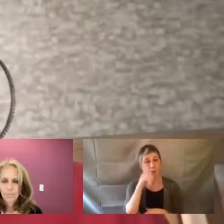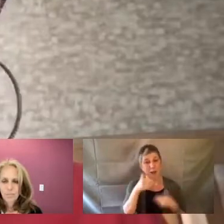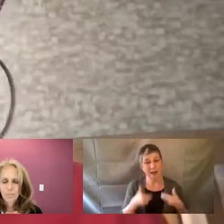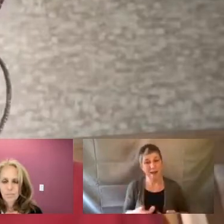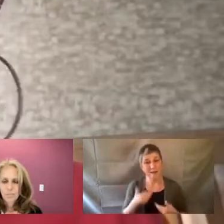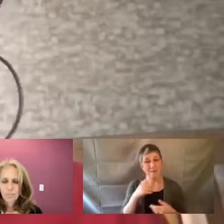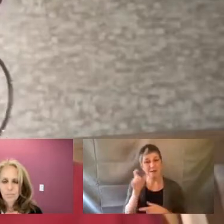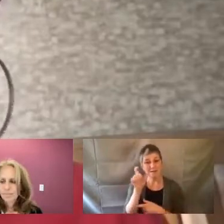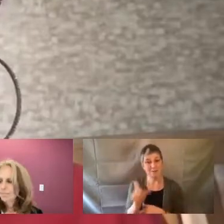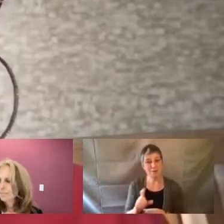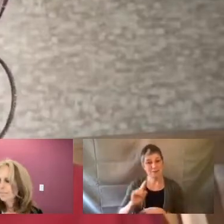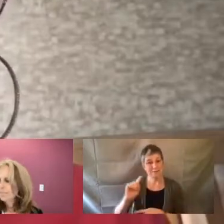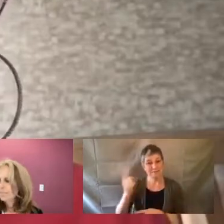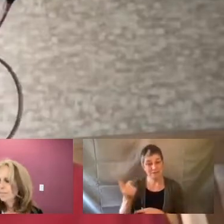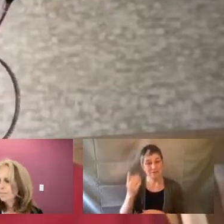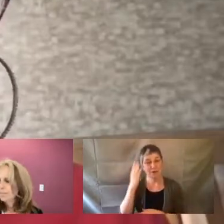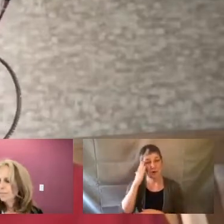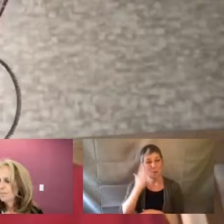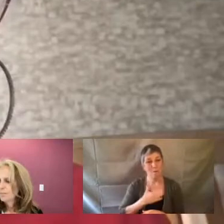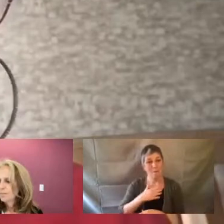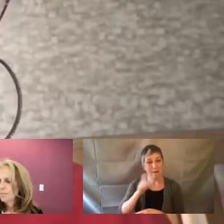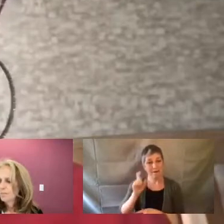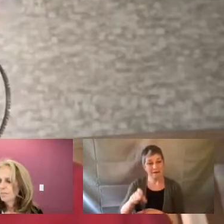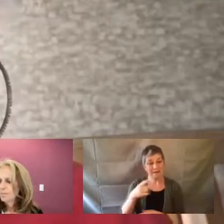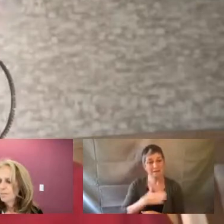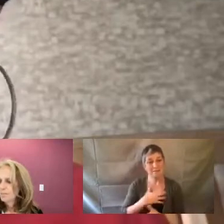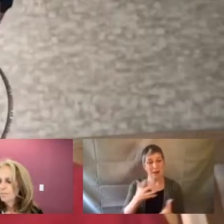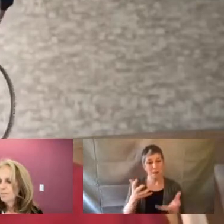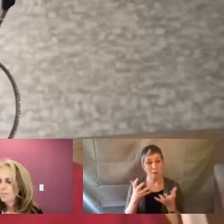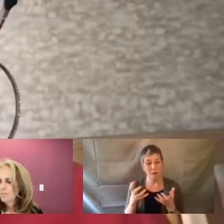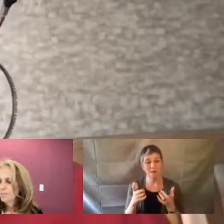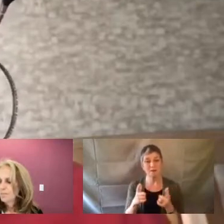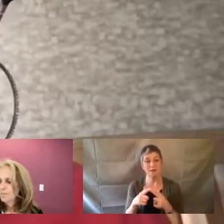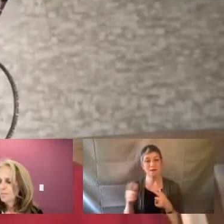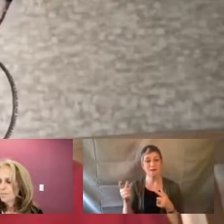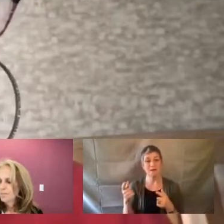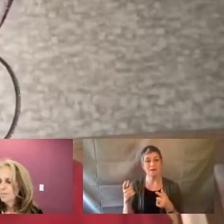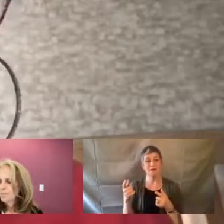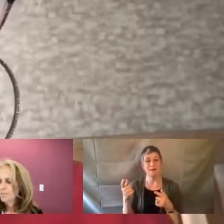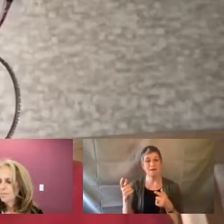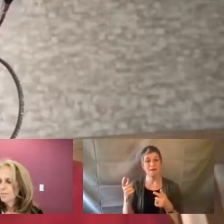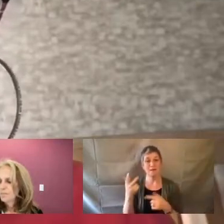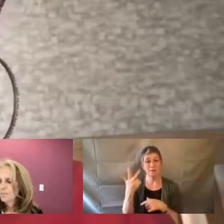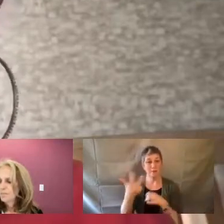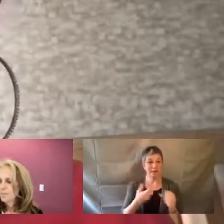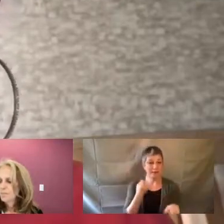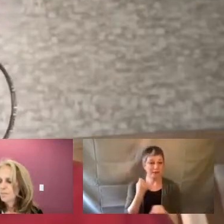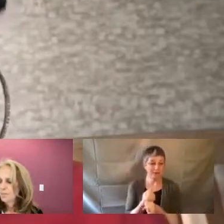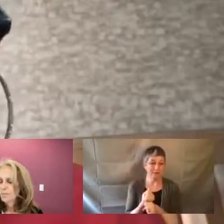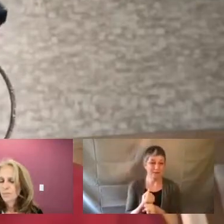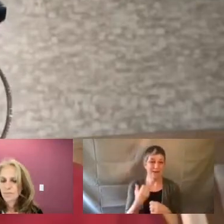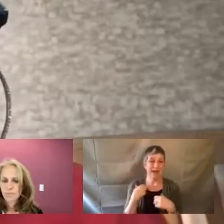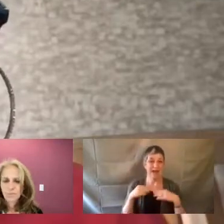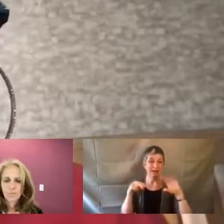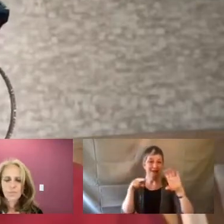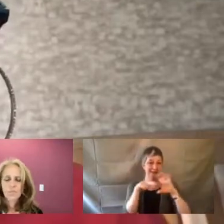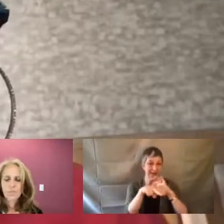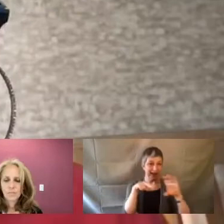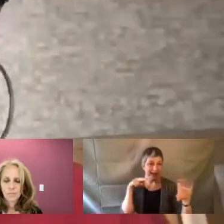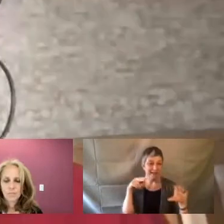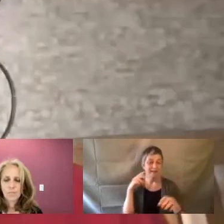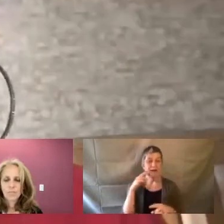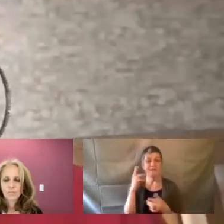person, first, and know my needs and wants. And from the 6 week I had for 3 years, I had a scan every 6